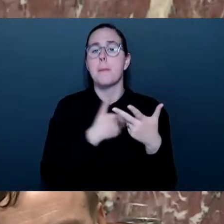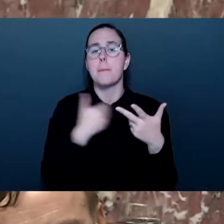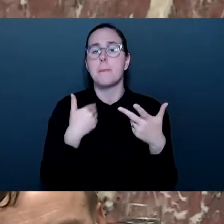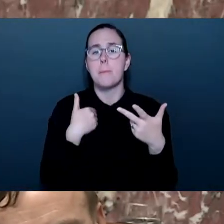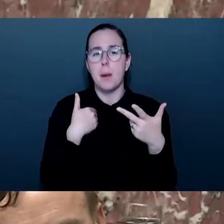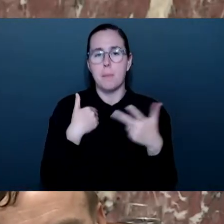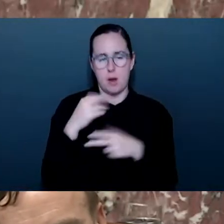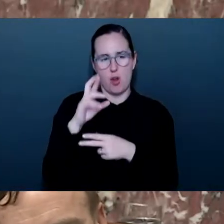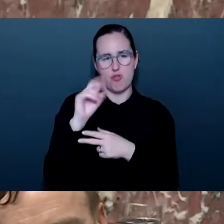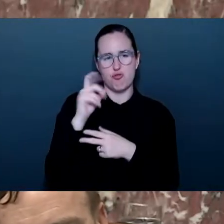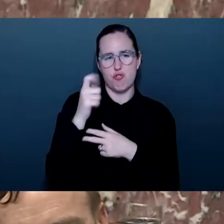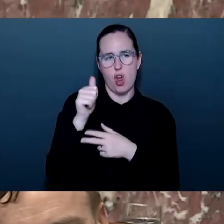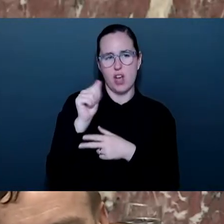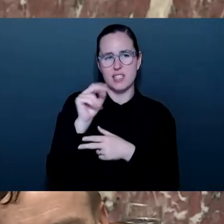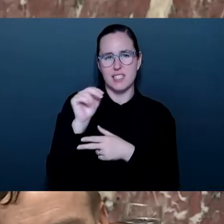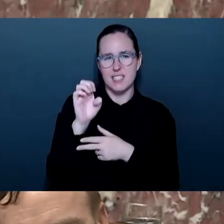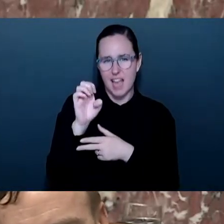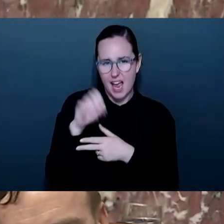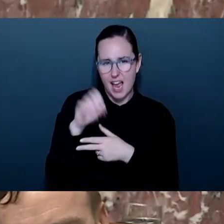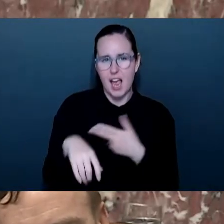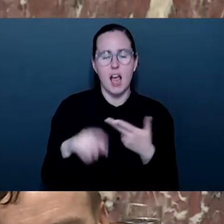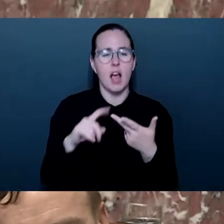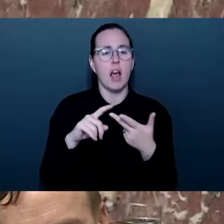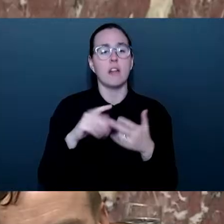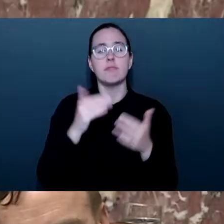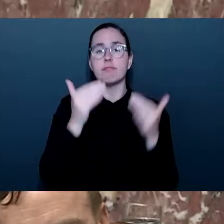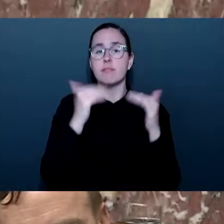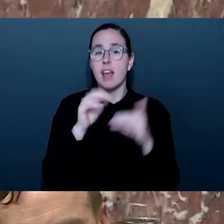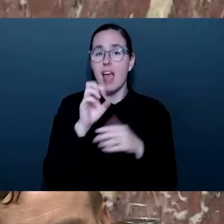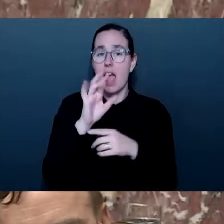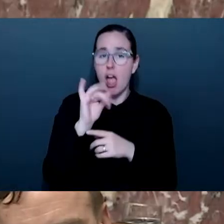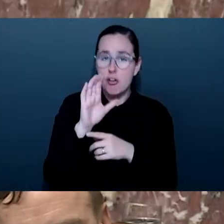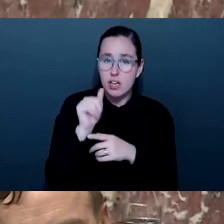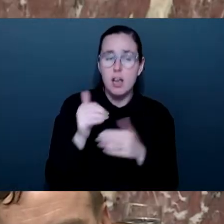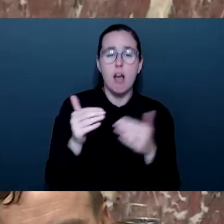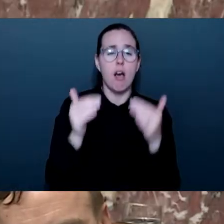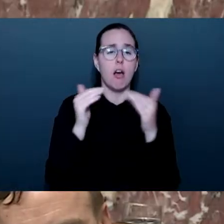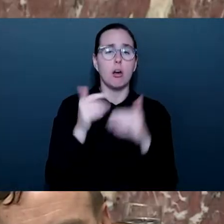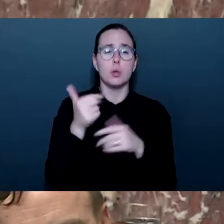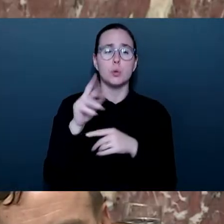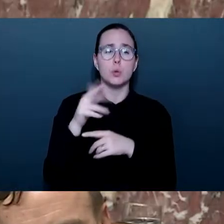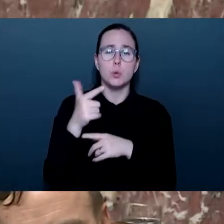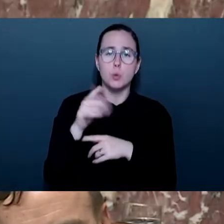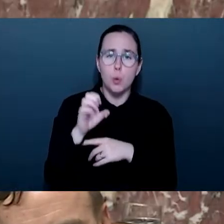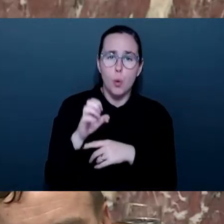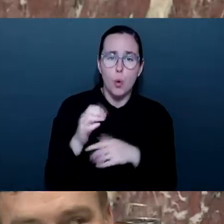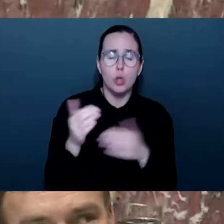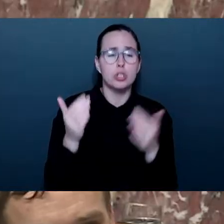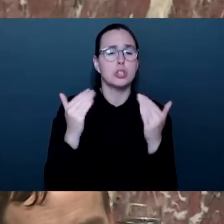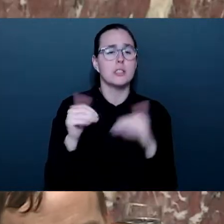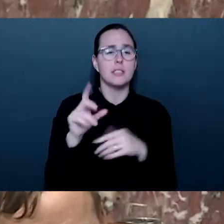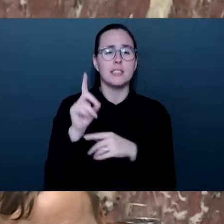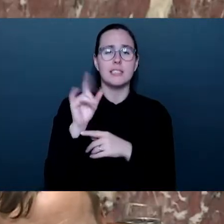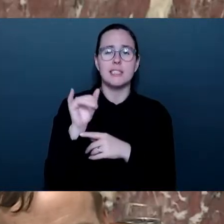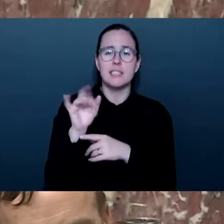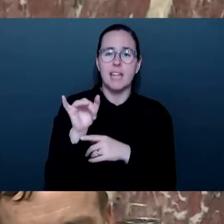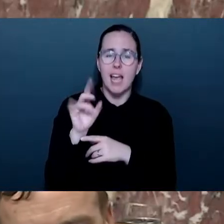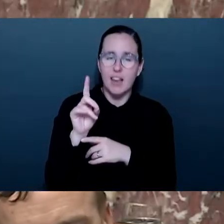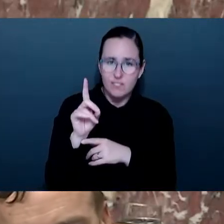Nelson, David Swanky, past President Carolyn Brody, CEO Trevor Davies, and other members of the BCSTA